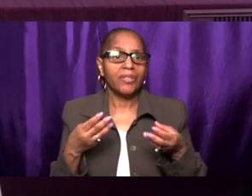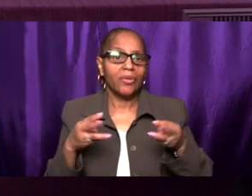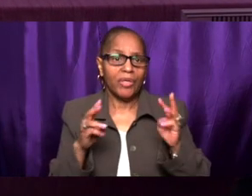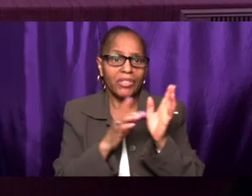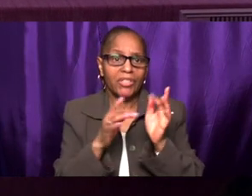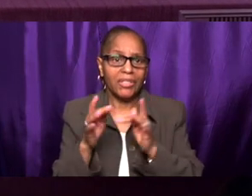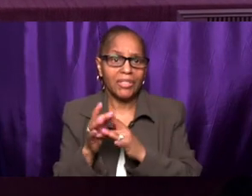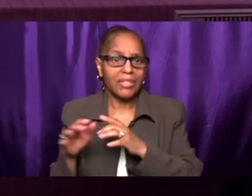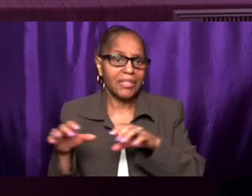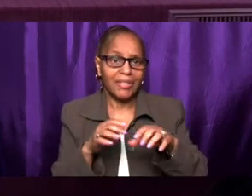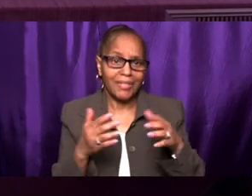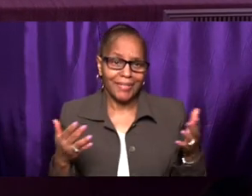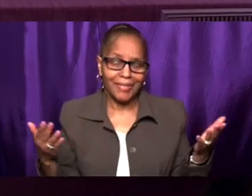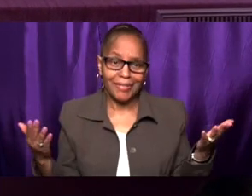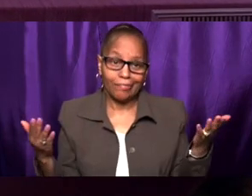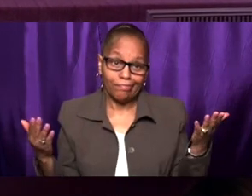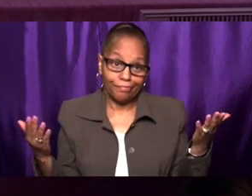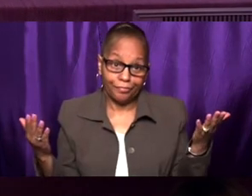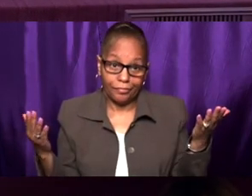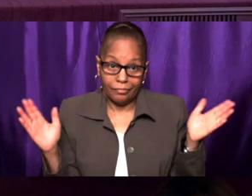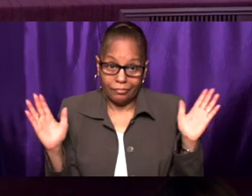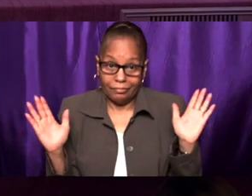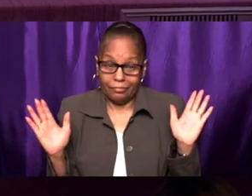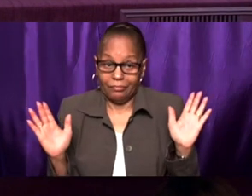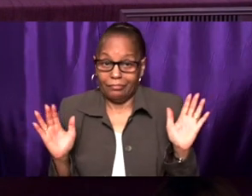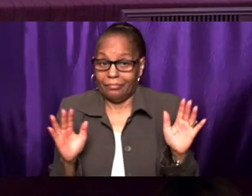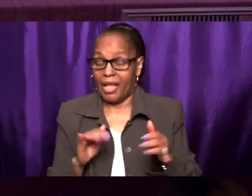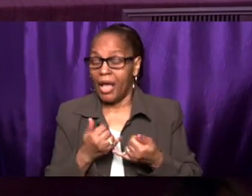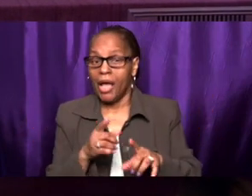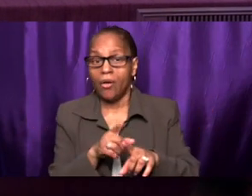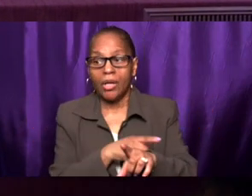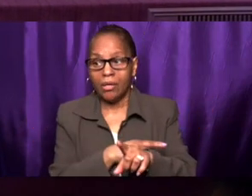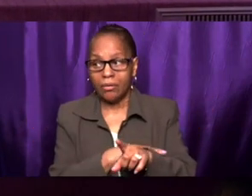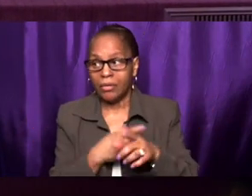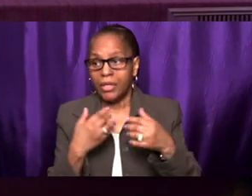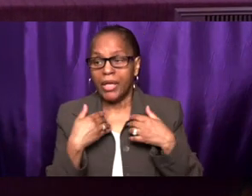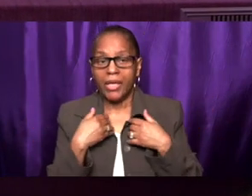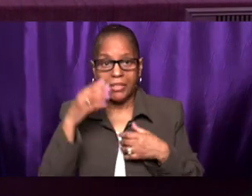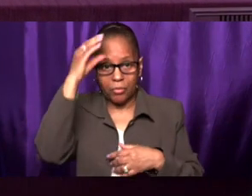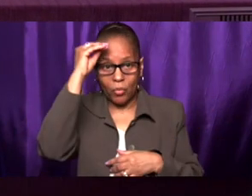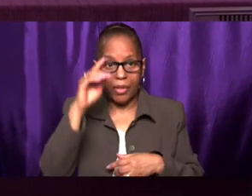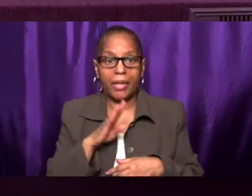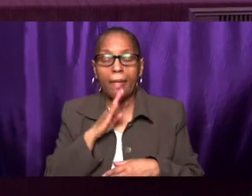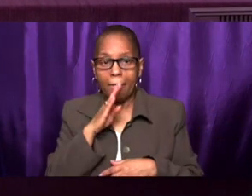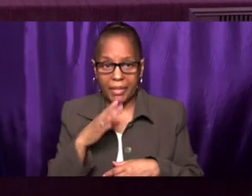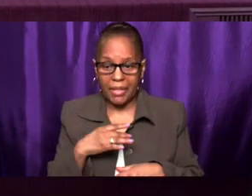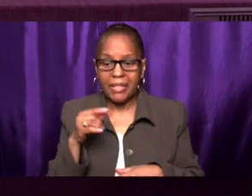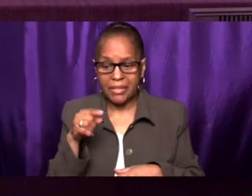How long Has he been like this?